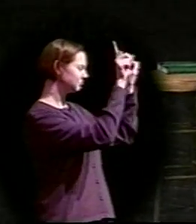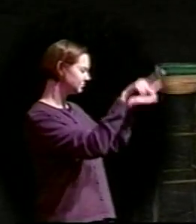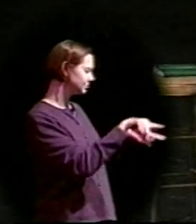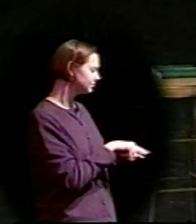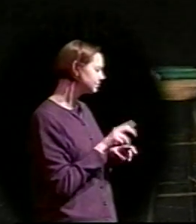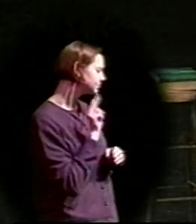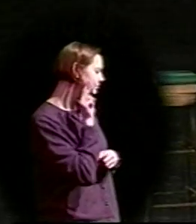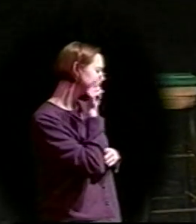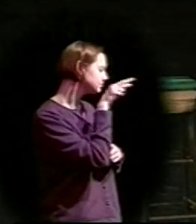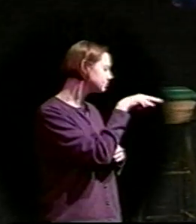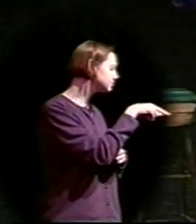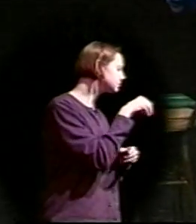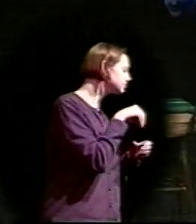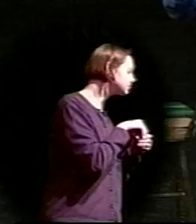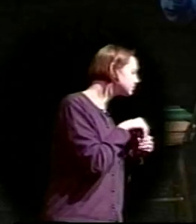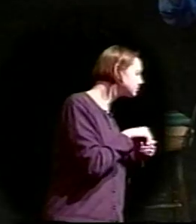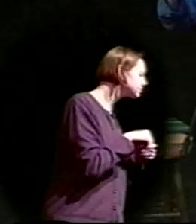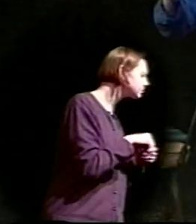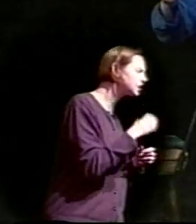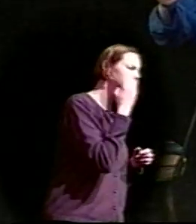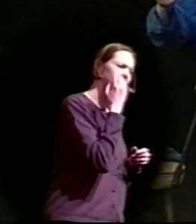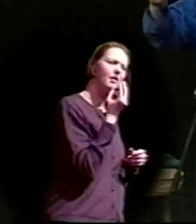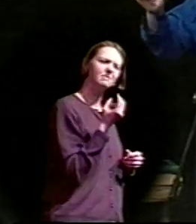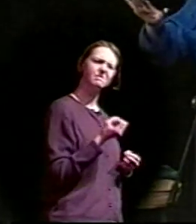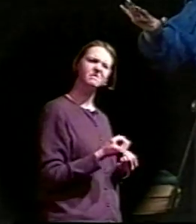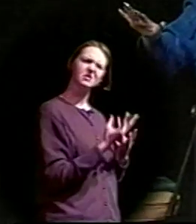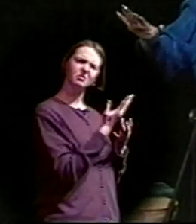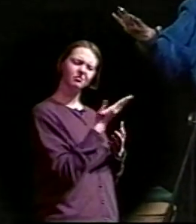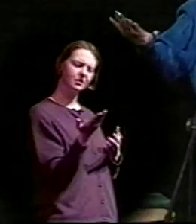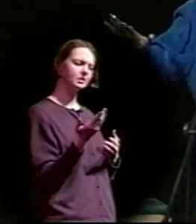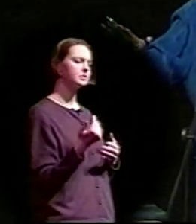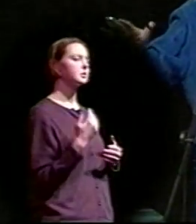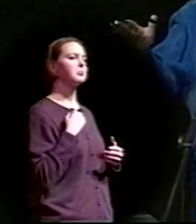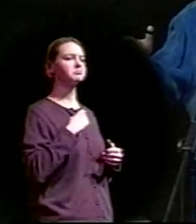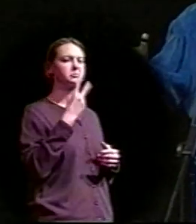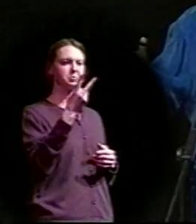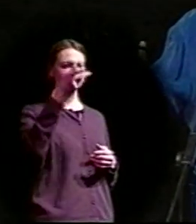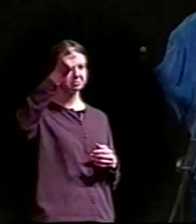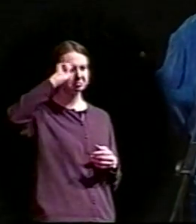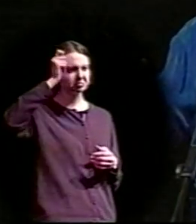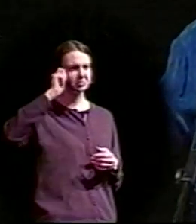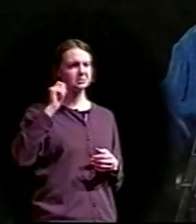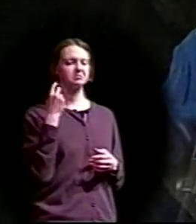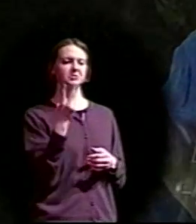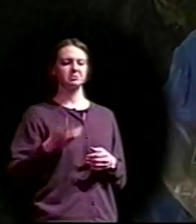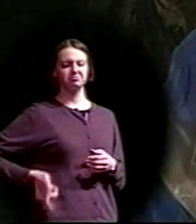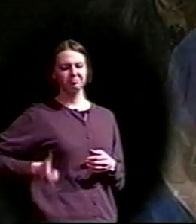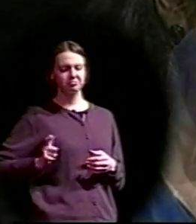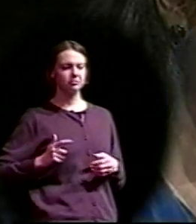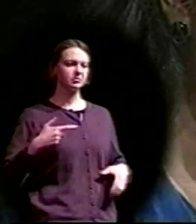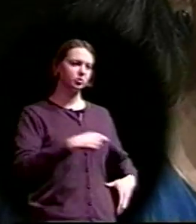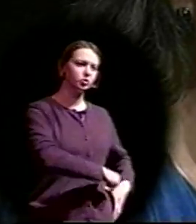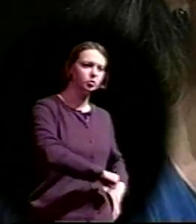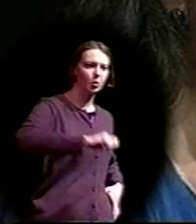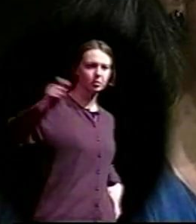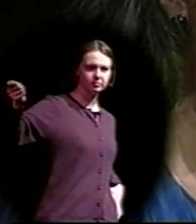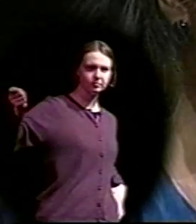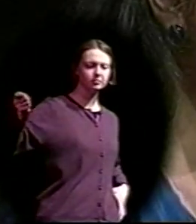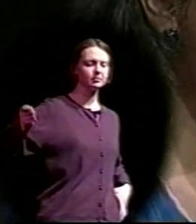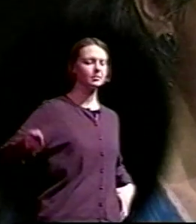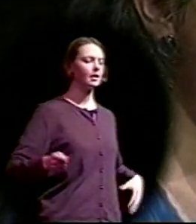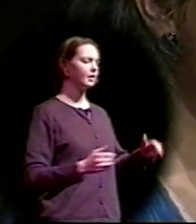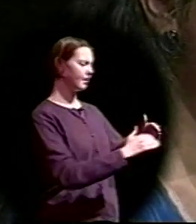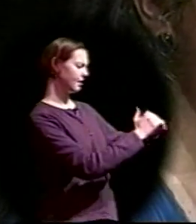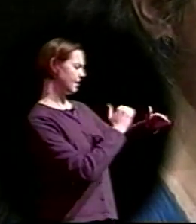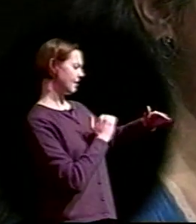And peering inside, he saw several things. He saw 2 caps, a revolver, a sword, and there, on the next